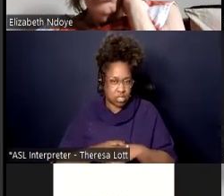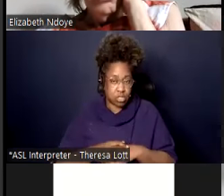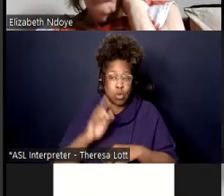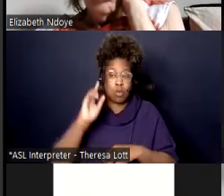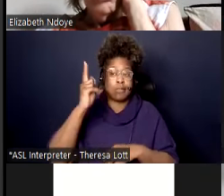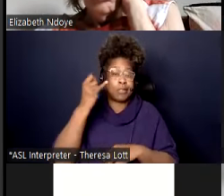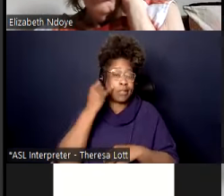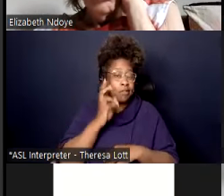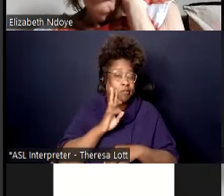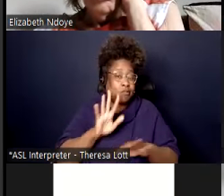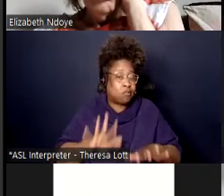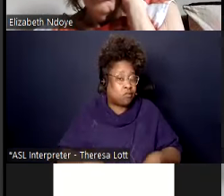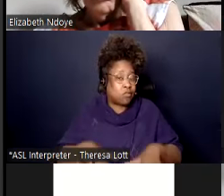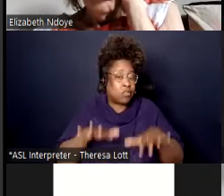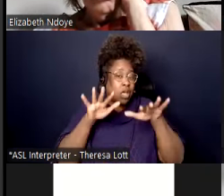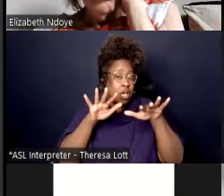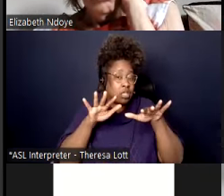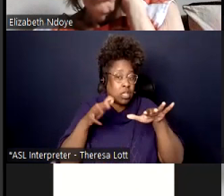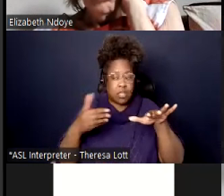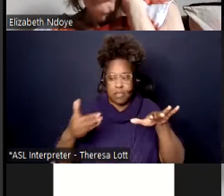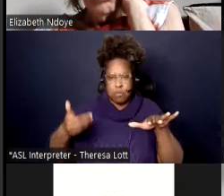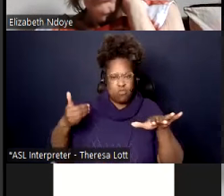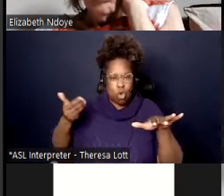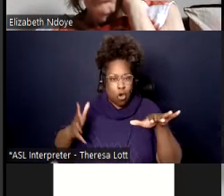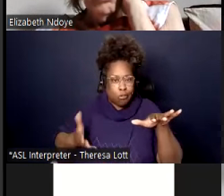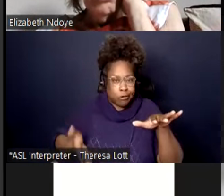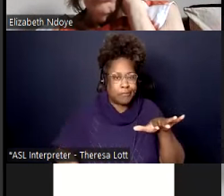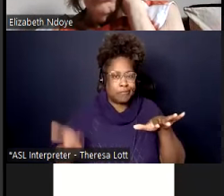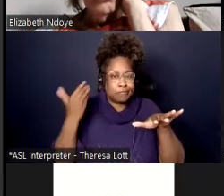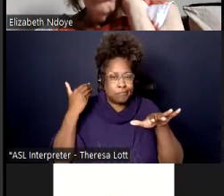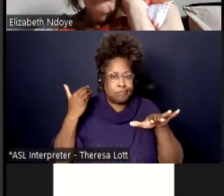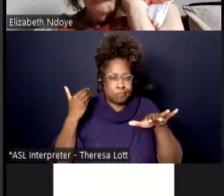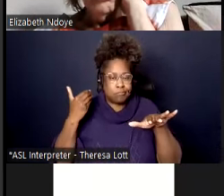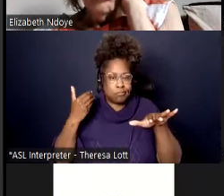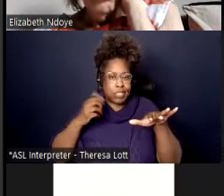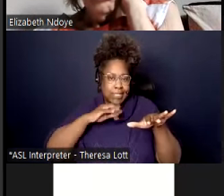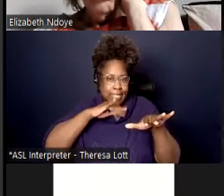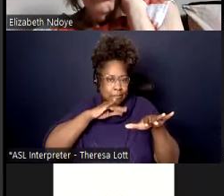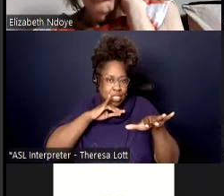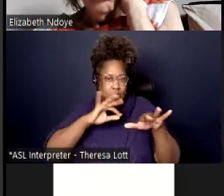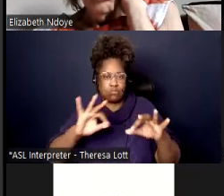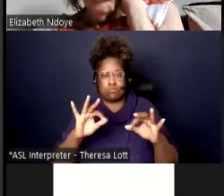that we sort of remove those potential spread of those contaminants.